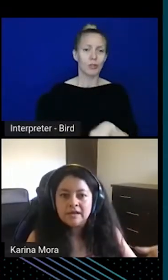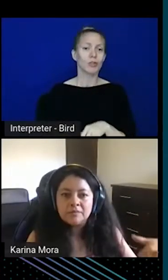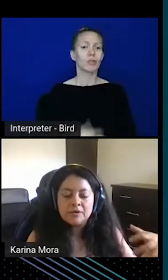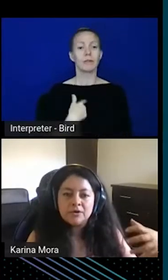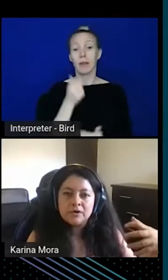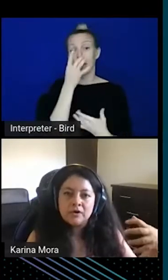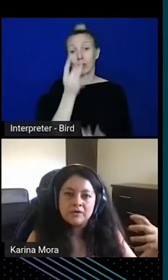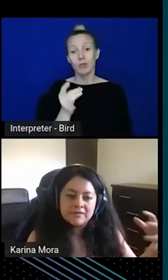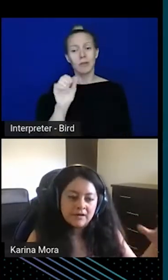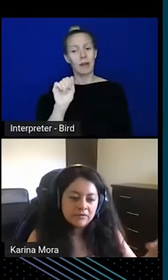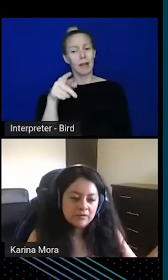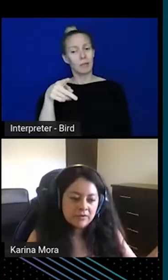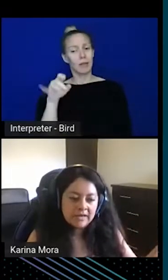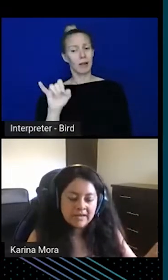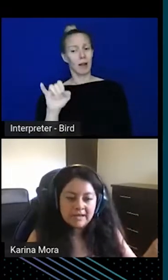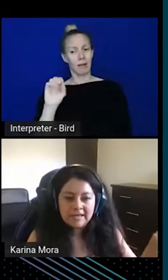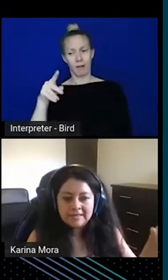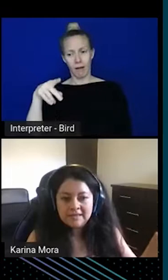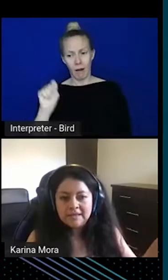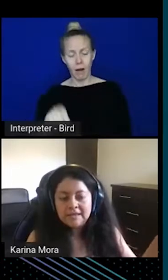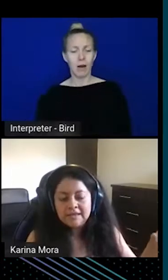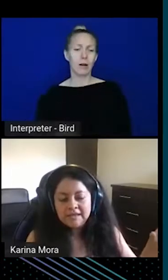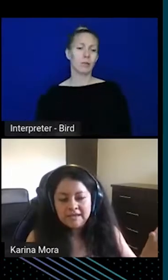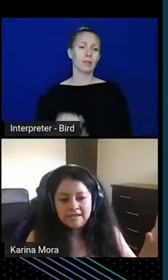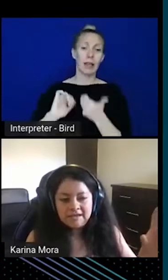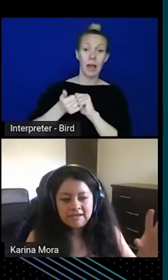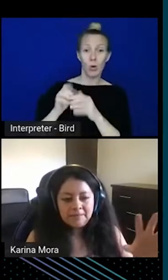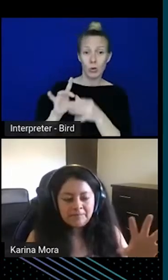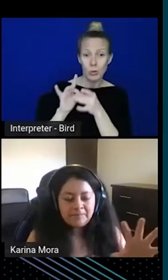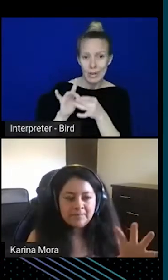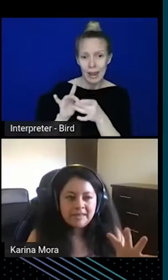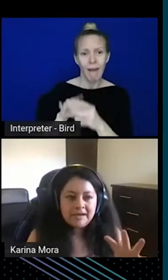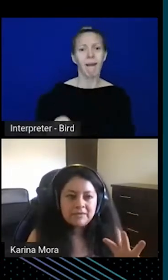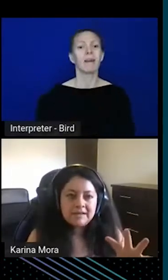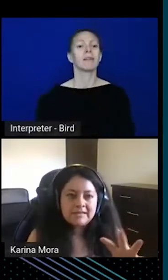OpenID Connect protocols, how to connect ID